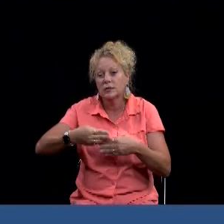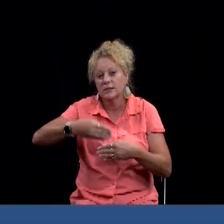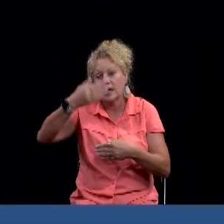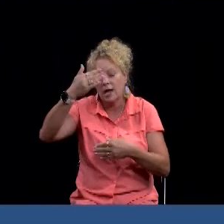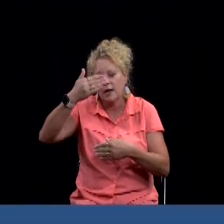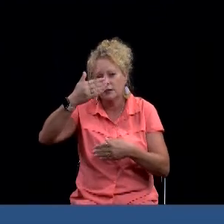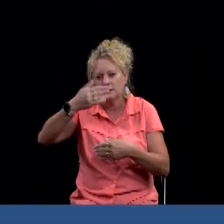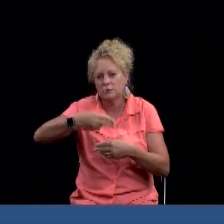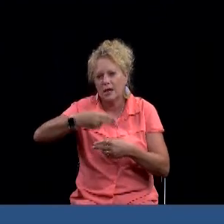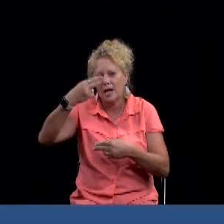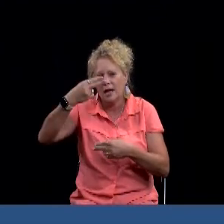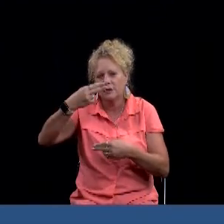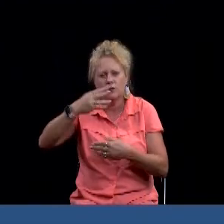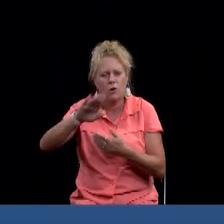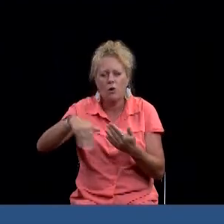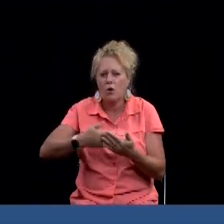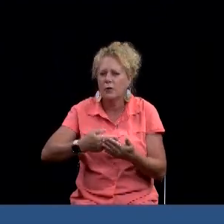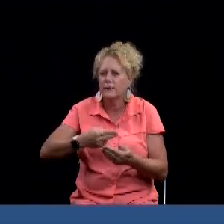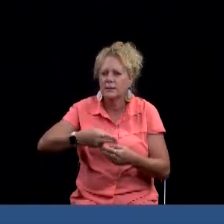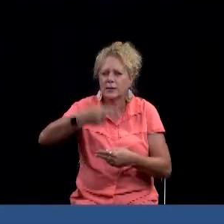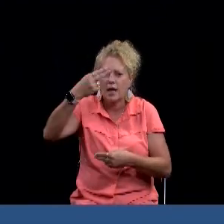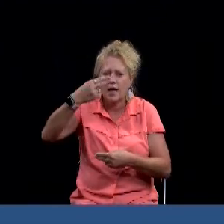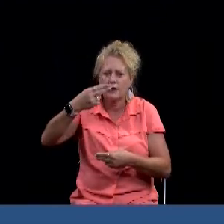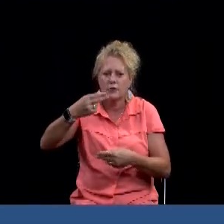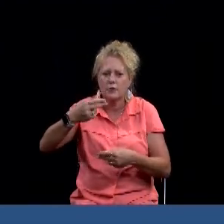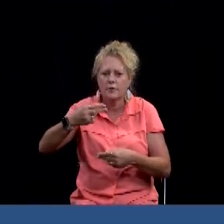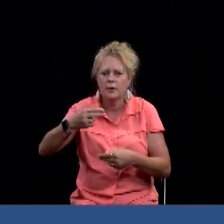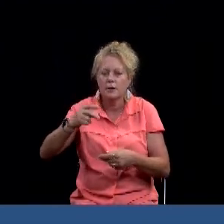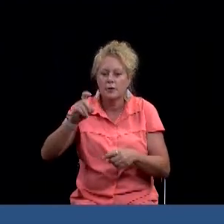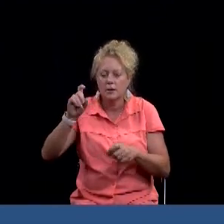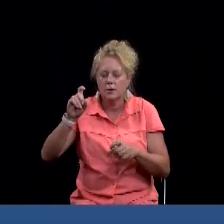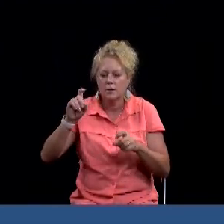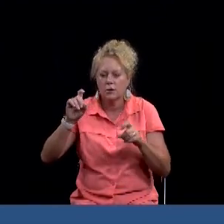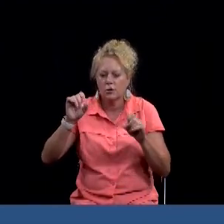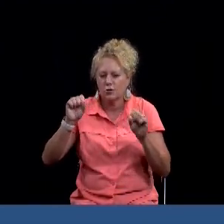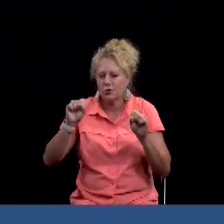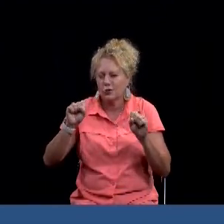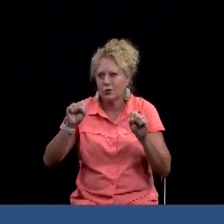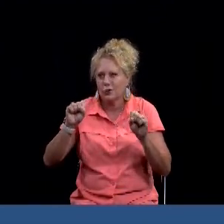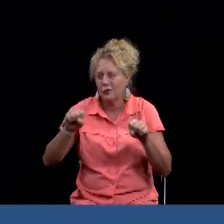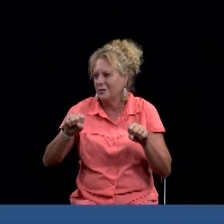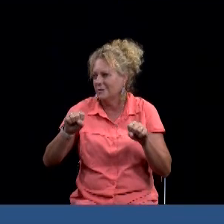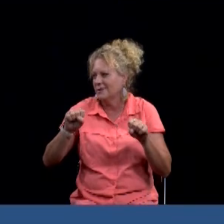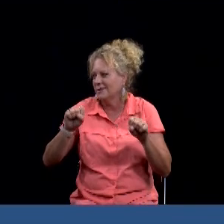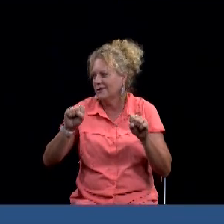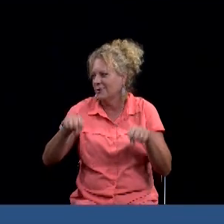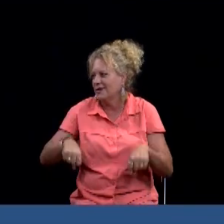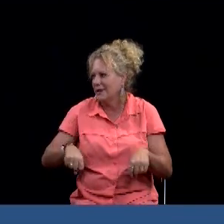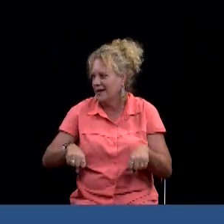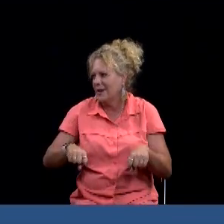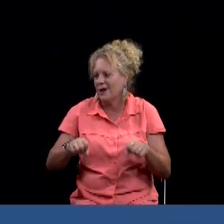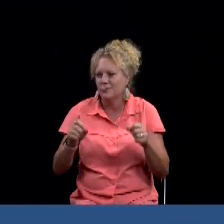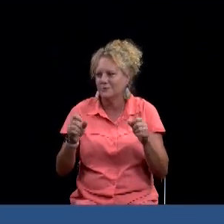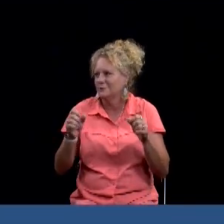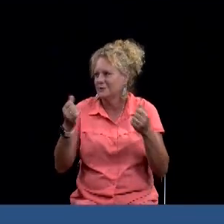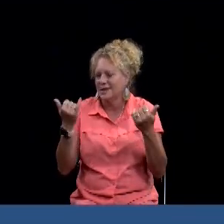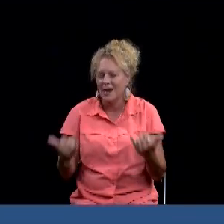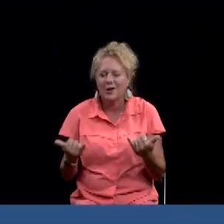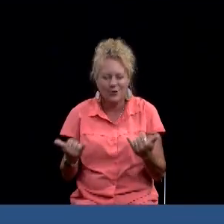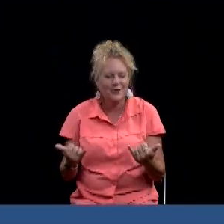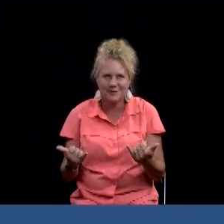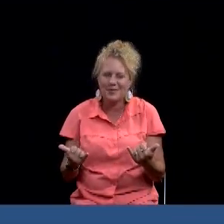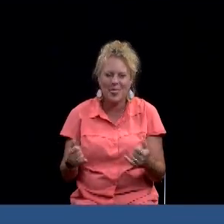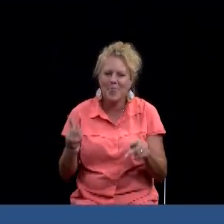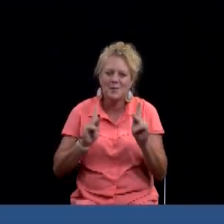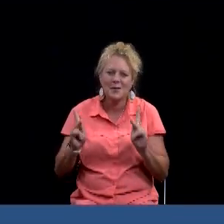housing subsidy. So we move out of a public housing development model that is very tightly funded